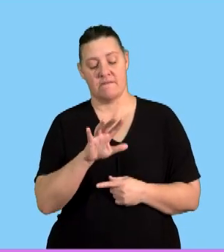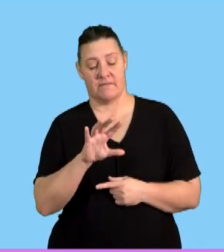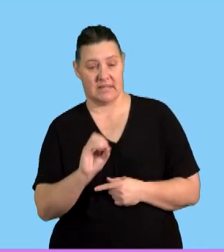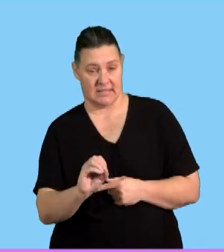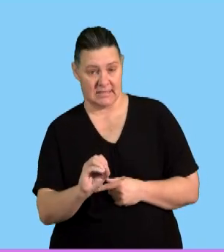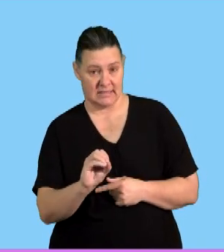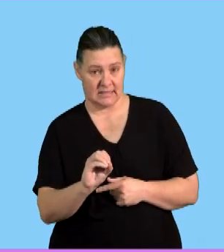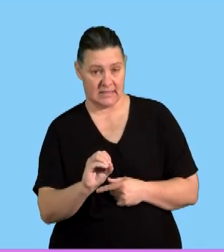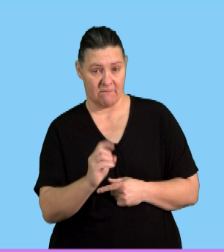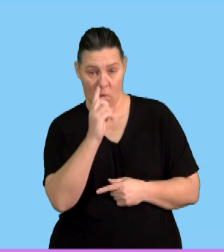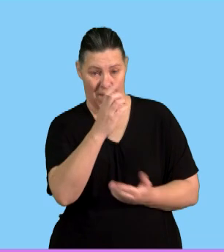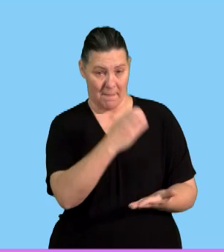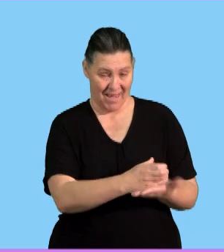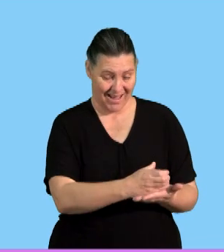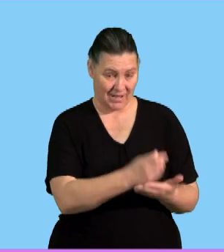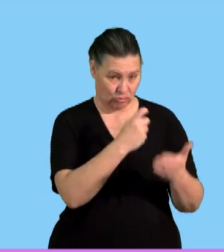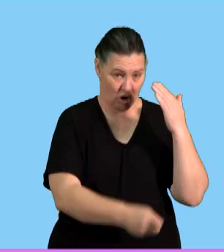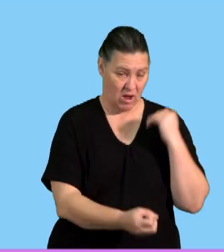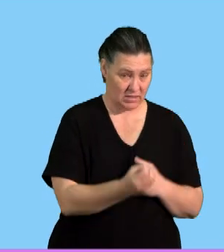Rand per mug.